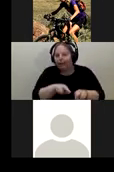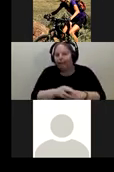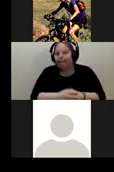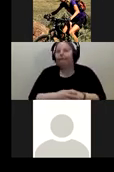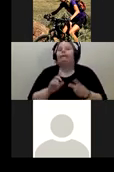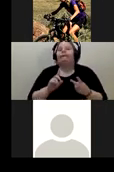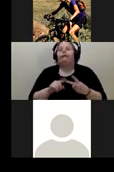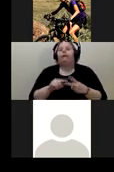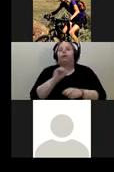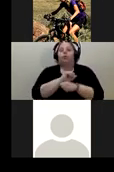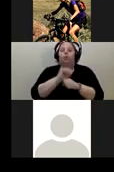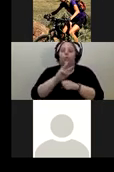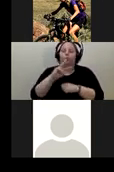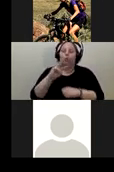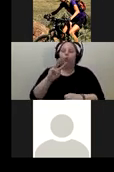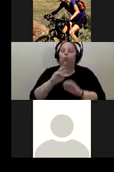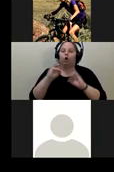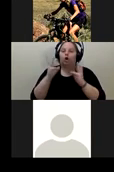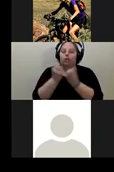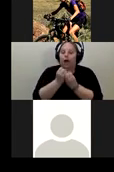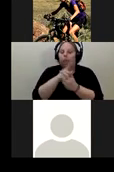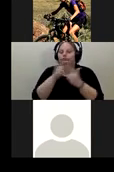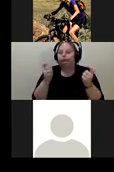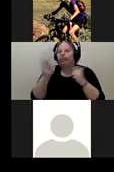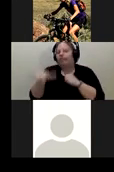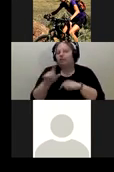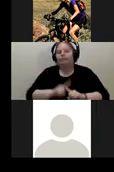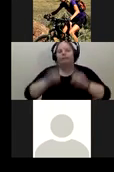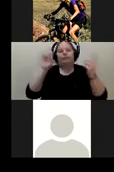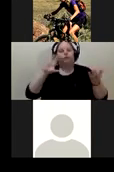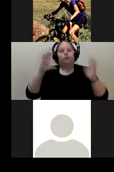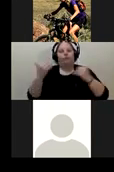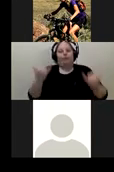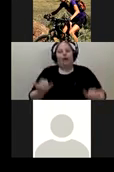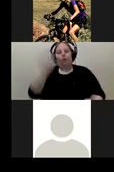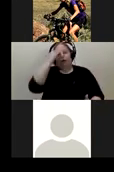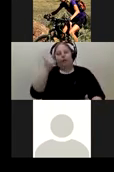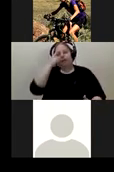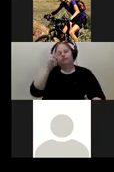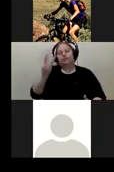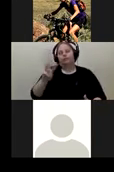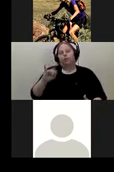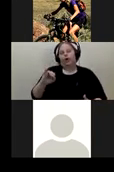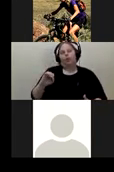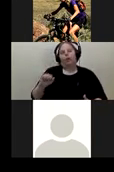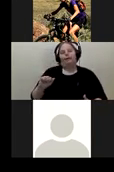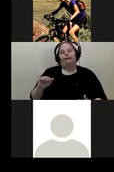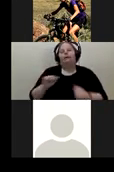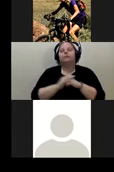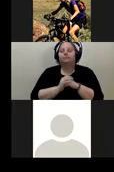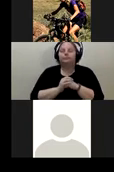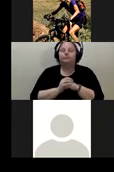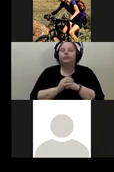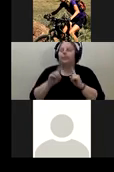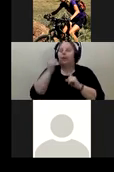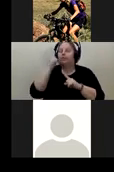you know, the workshop thing is much different now because of WIOA, but, you know, working